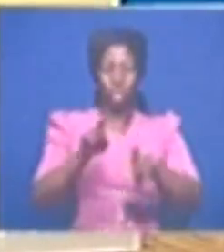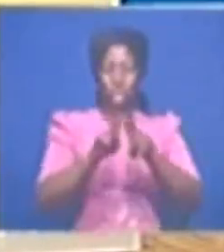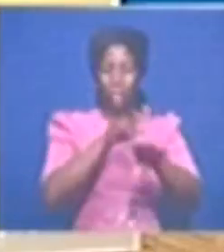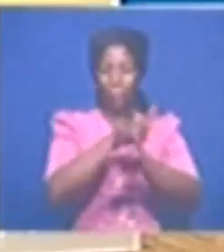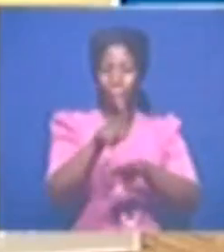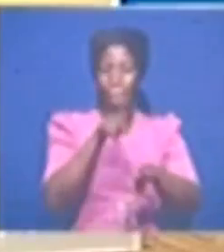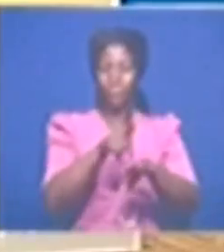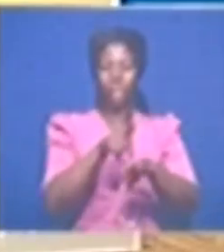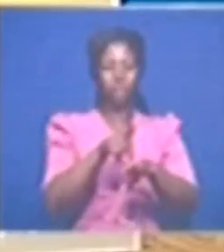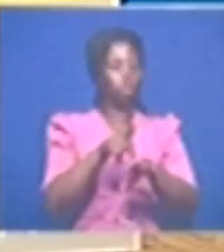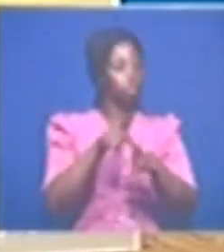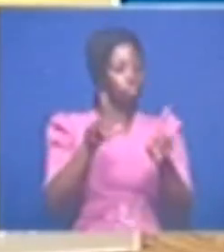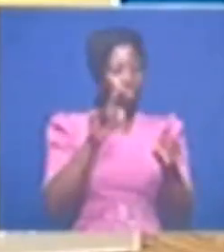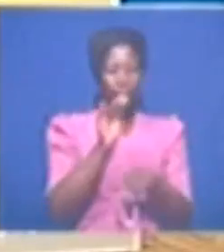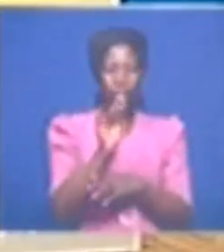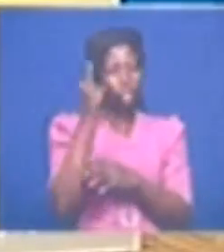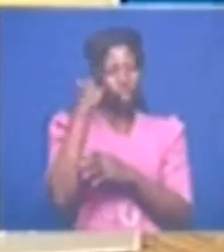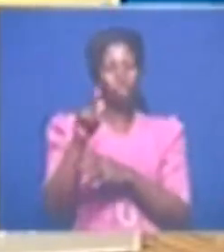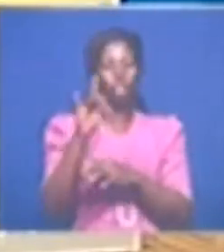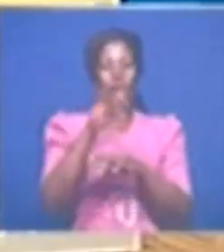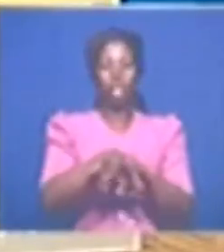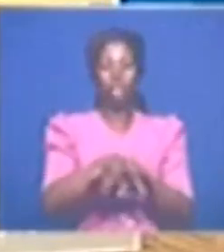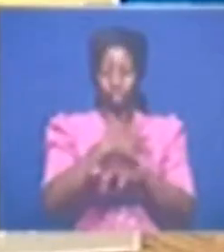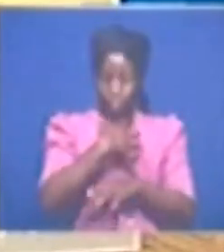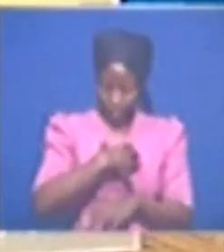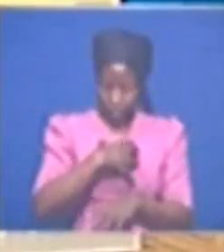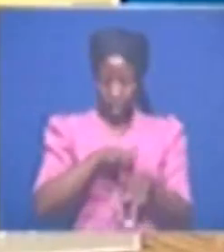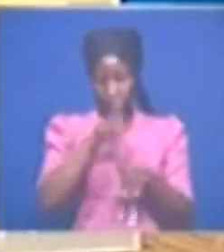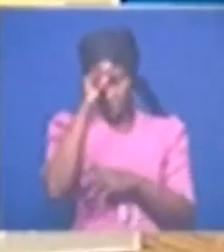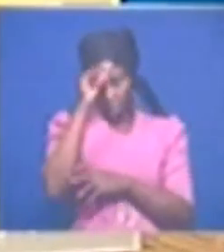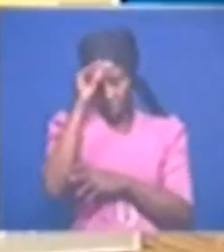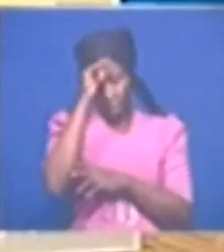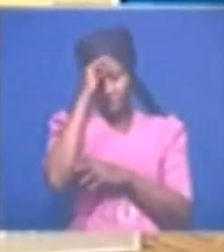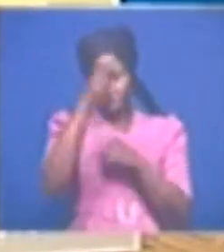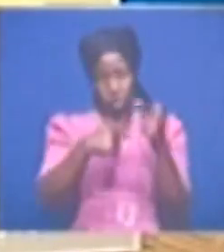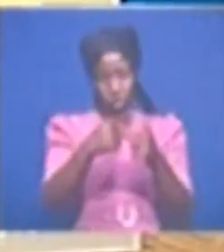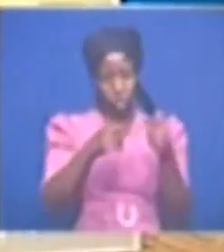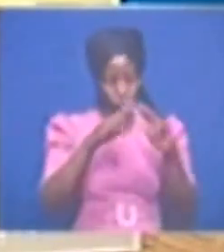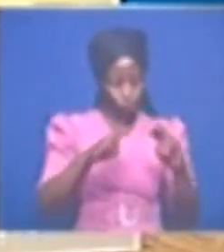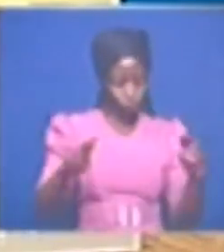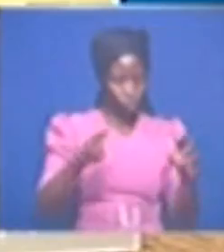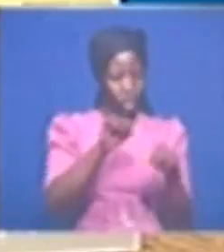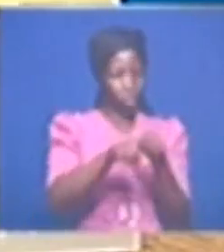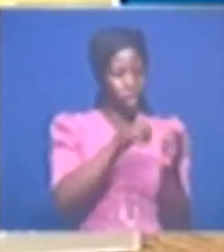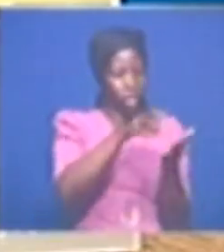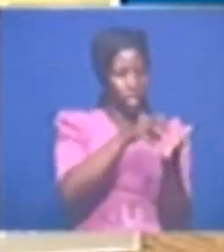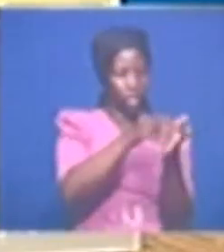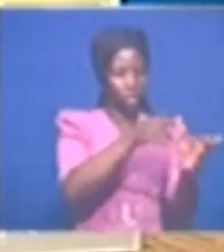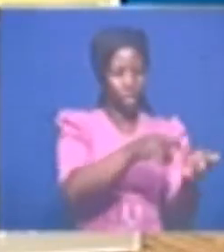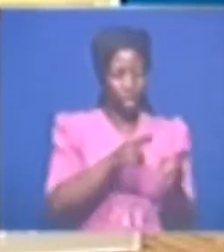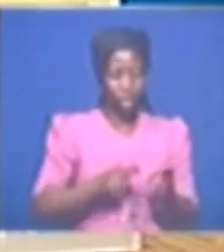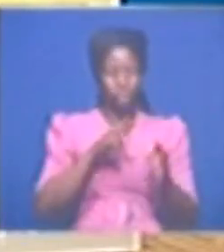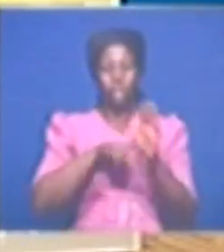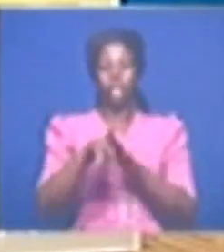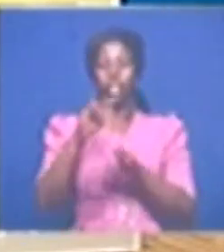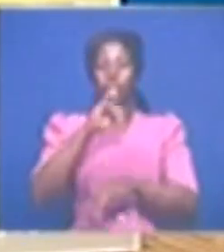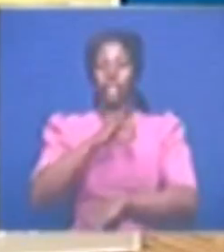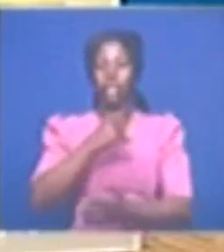early retirements as the government continues to investigate an incident of rape at the institution. And that is what will be forming the basis